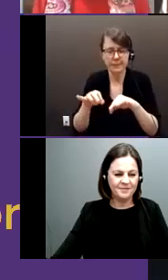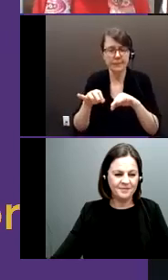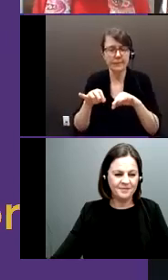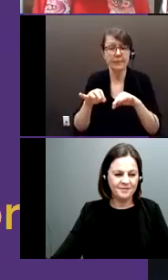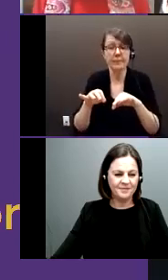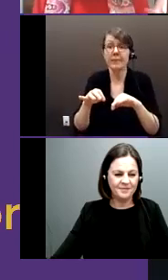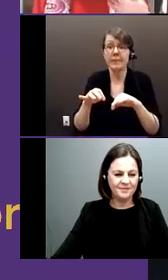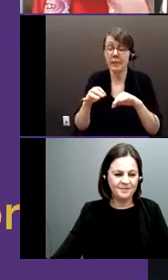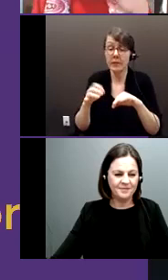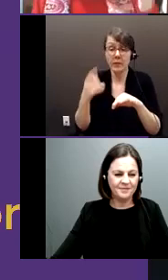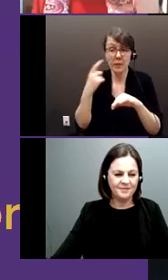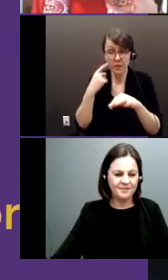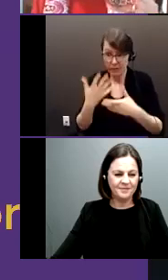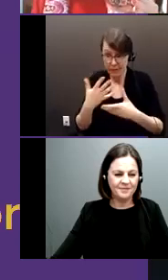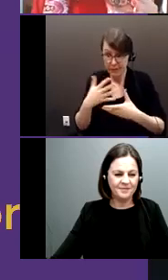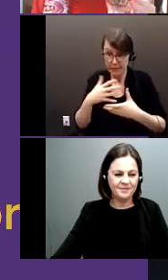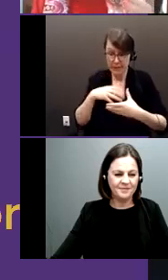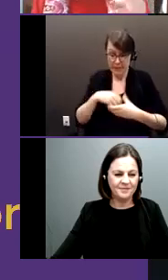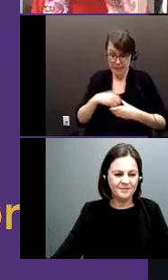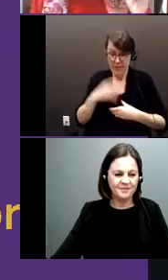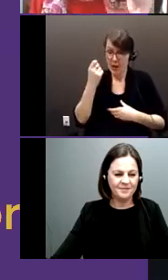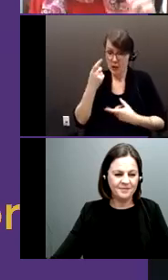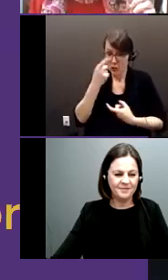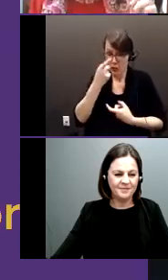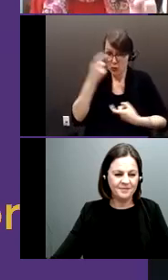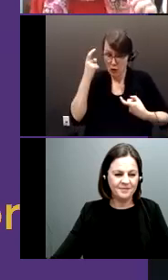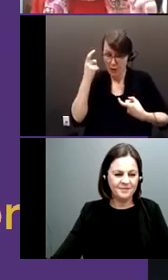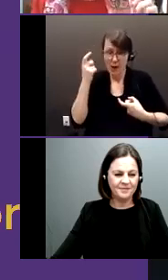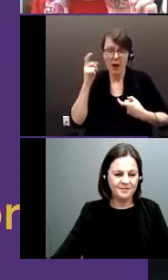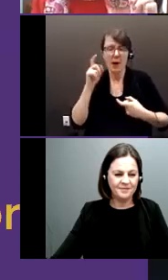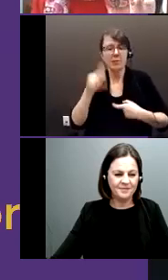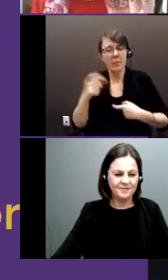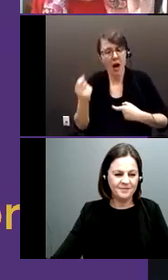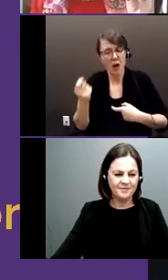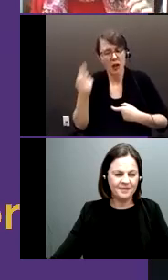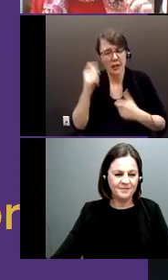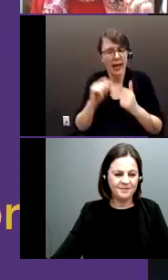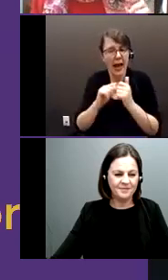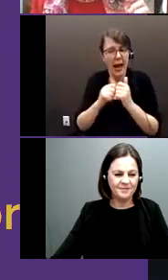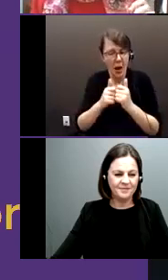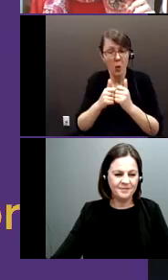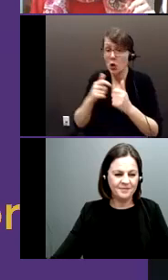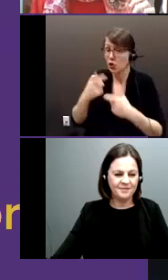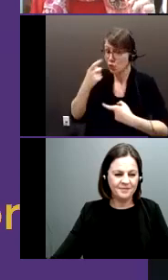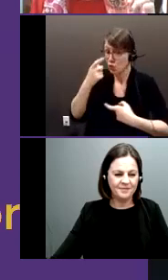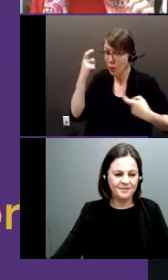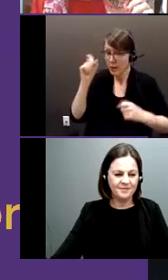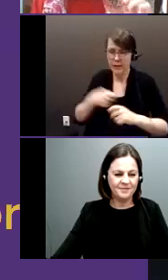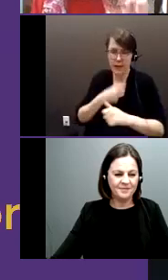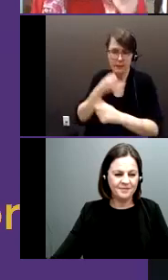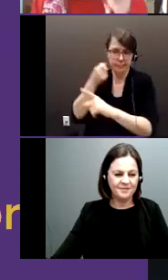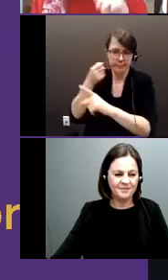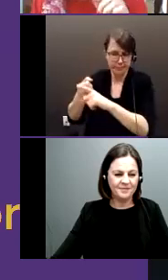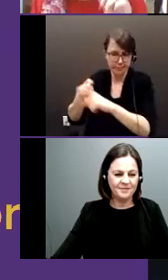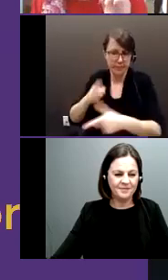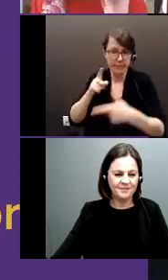the physical, the emotional, and the social impacts that trauma can have, both on